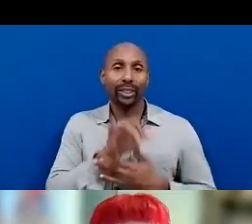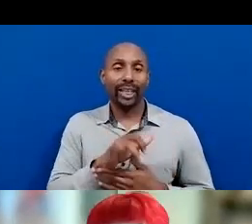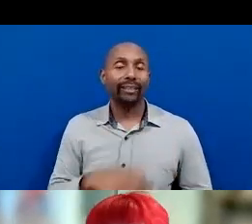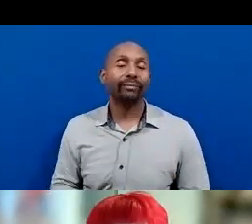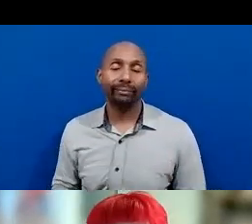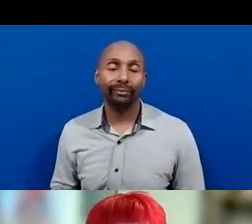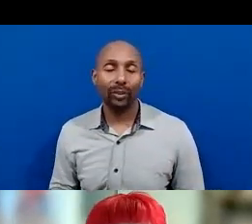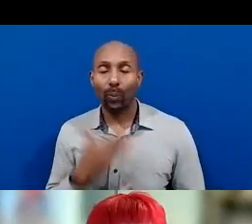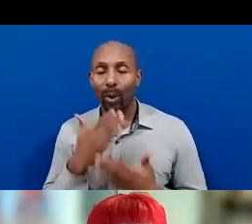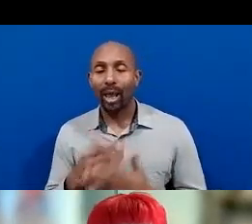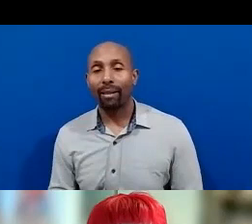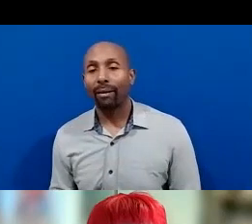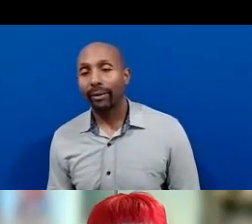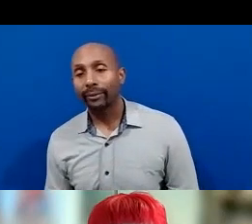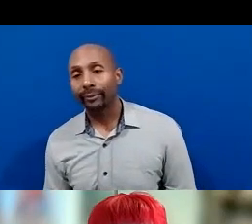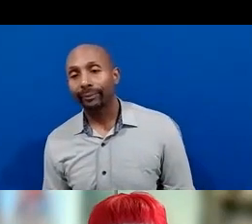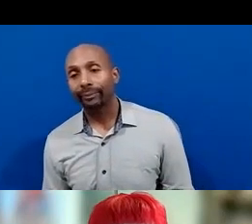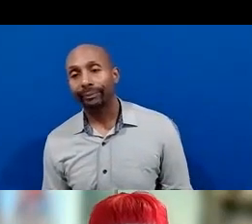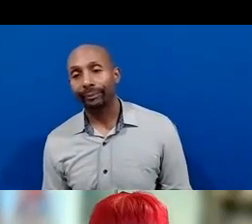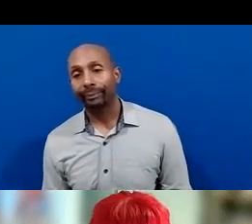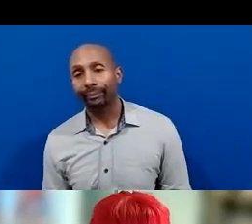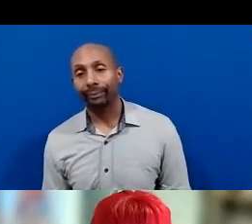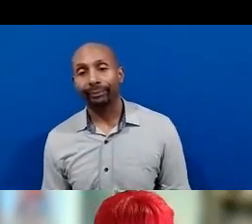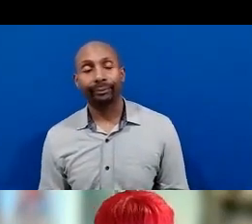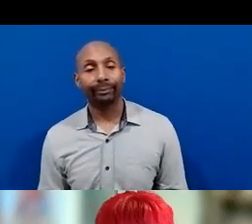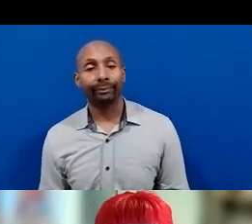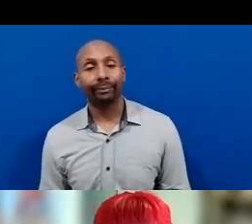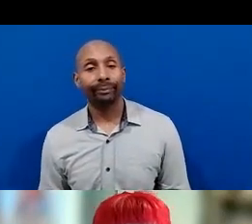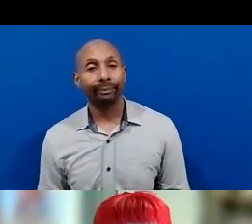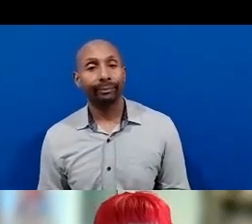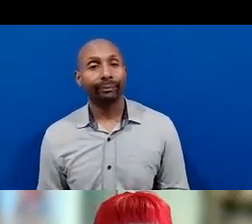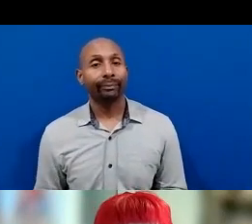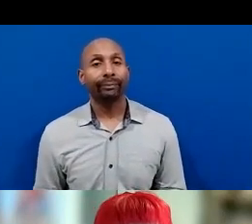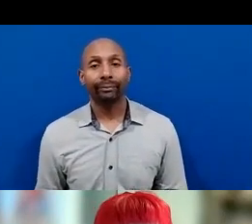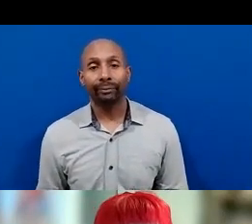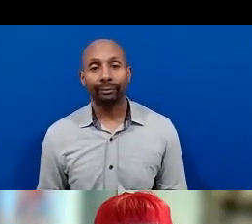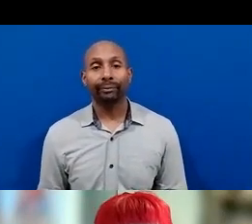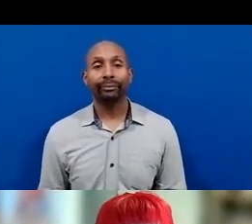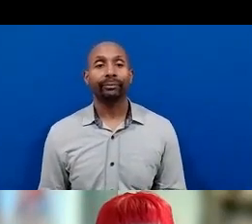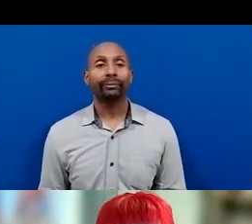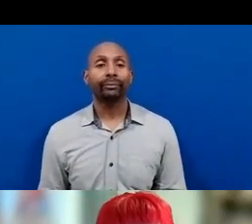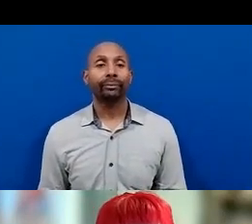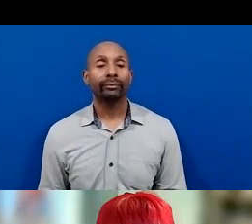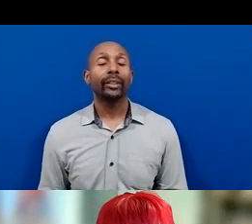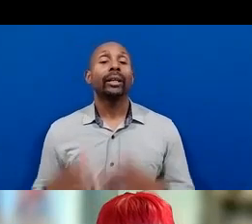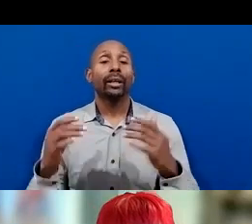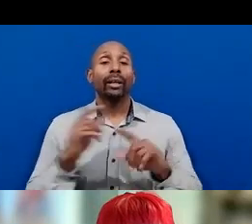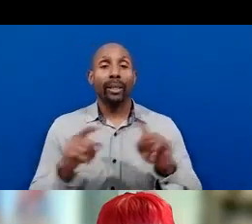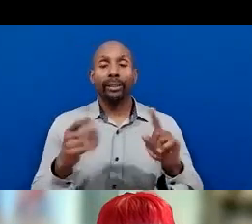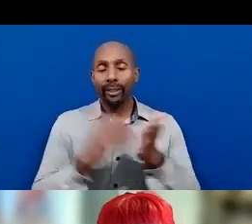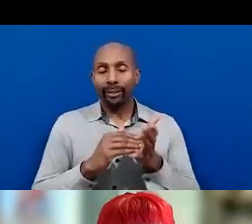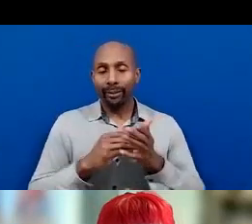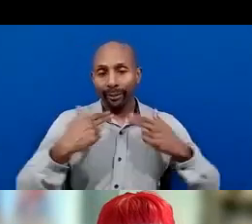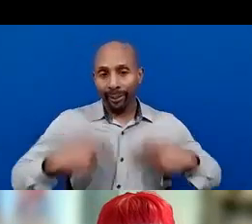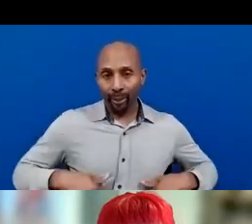or yeah, and that animal had monkeypox. So again, this is a human-to-human transmission,